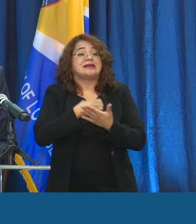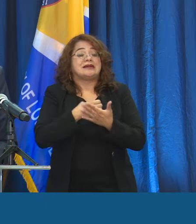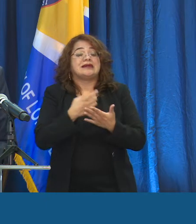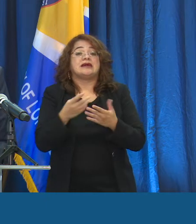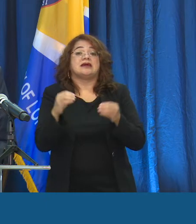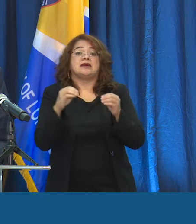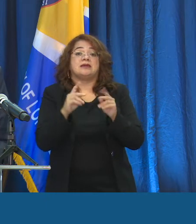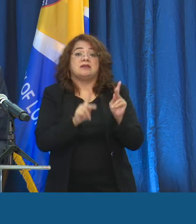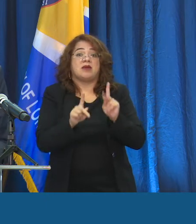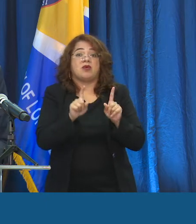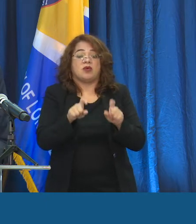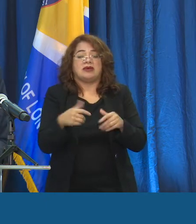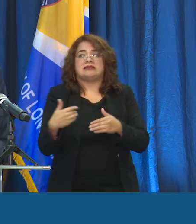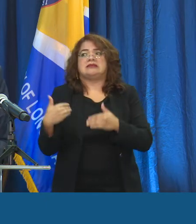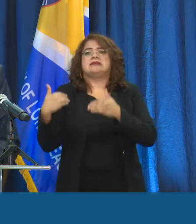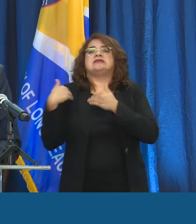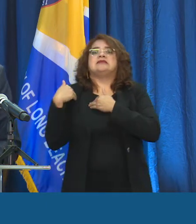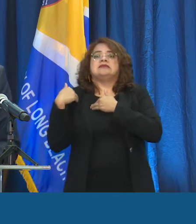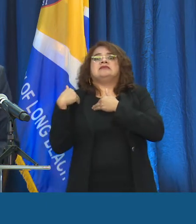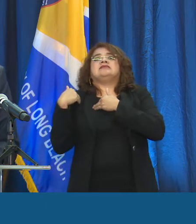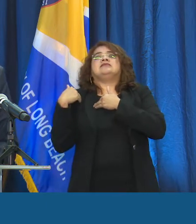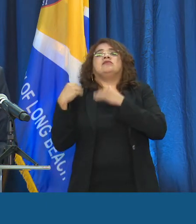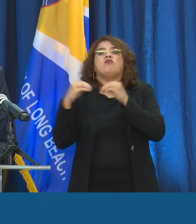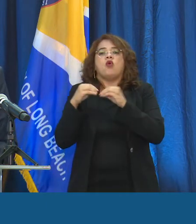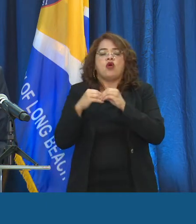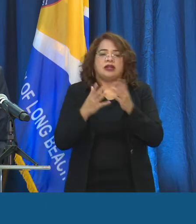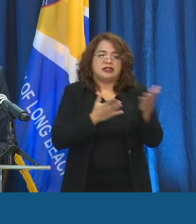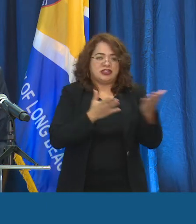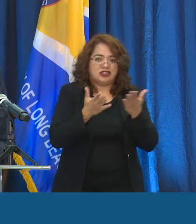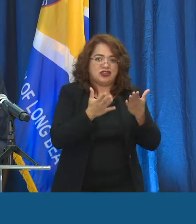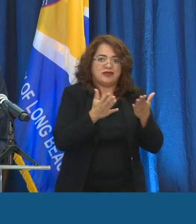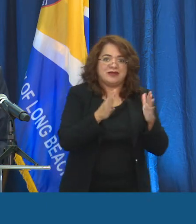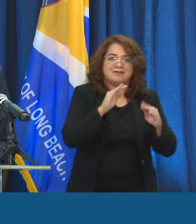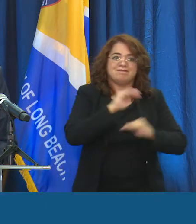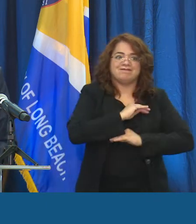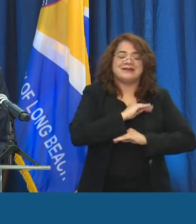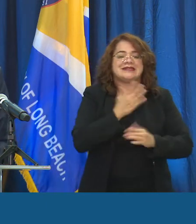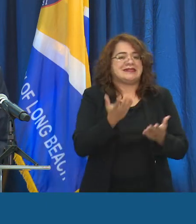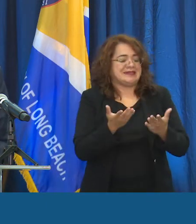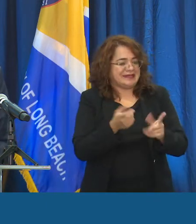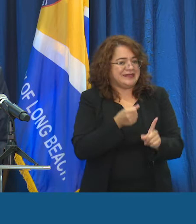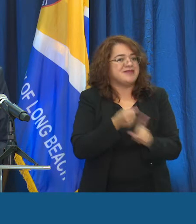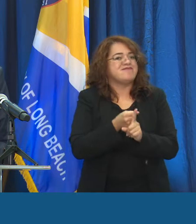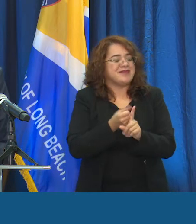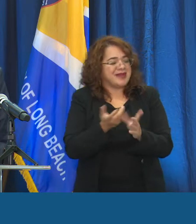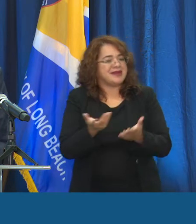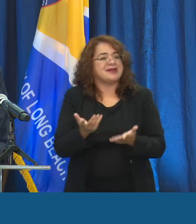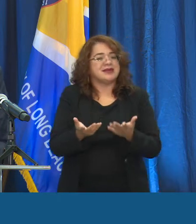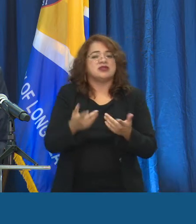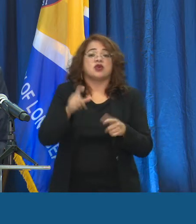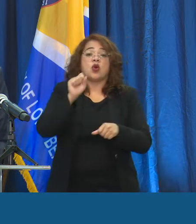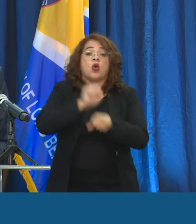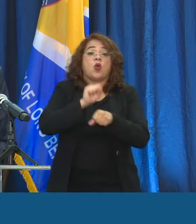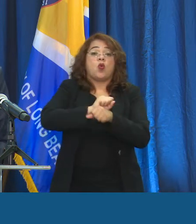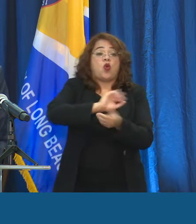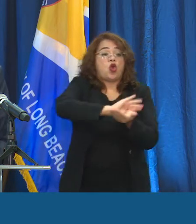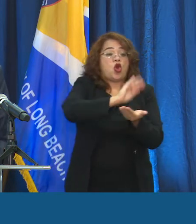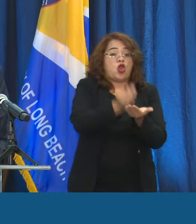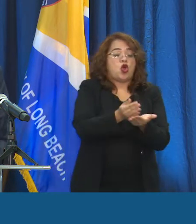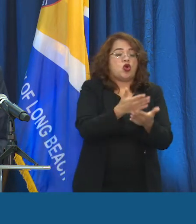work, and there will be a service impact. But we are reducing management and support positions and redistributing that workload as best we